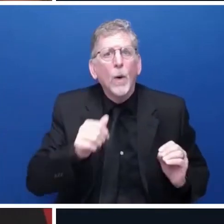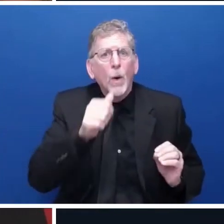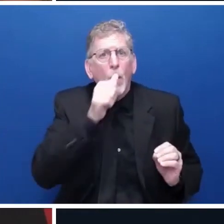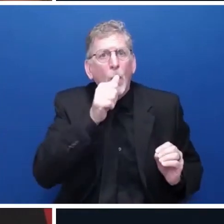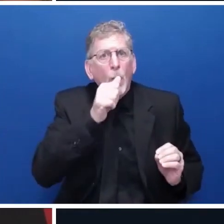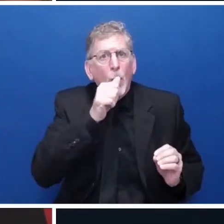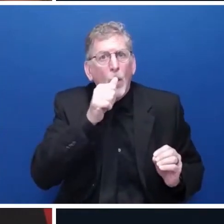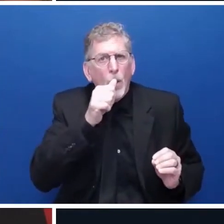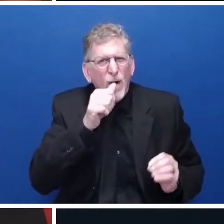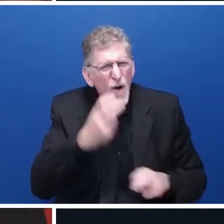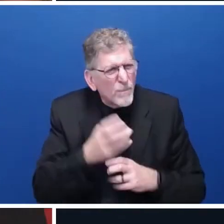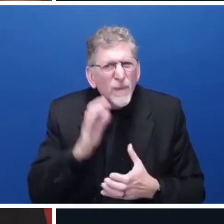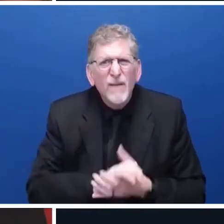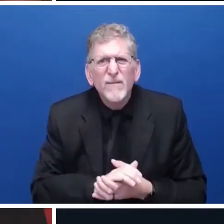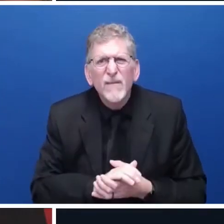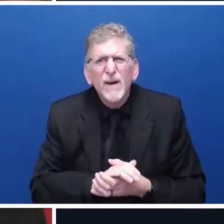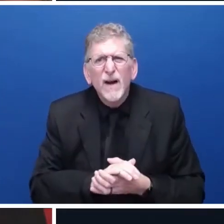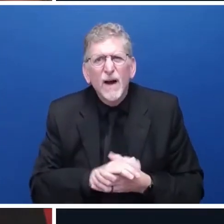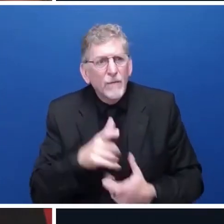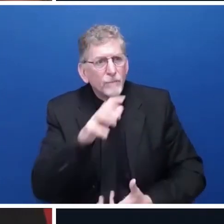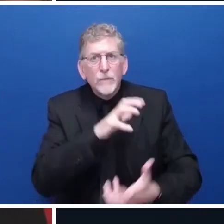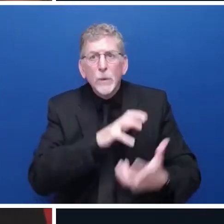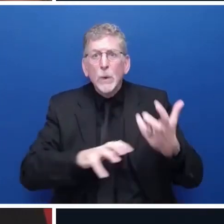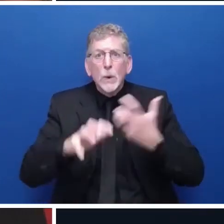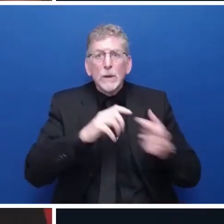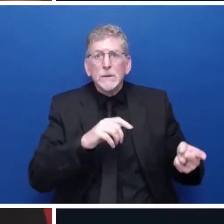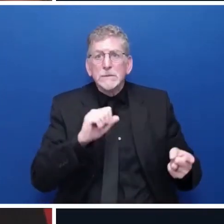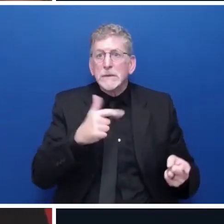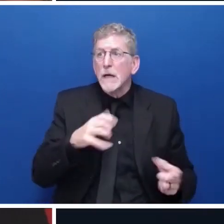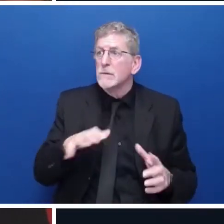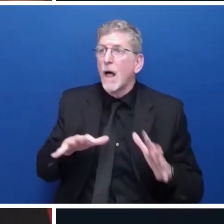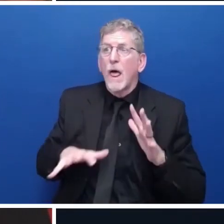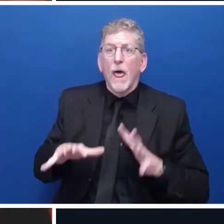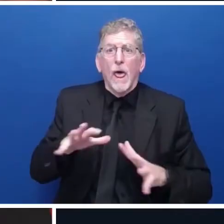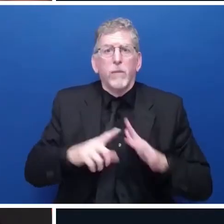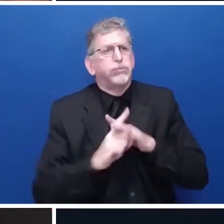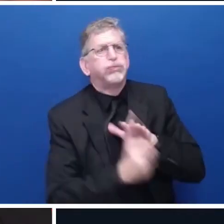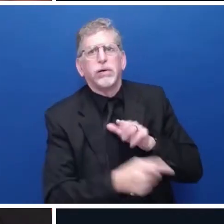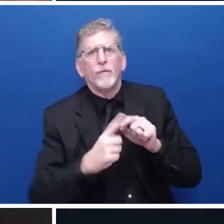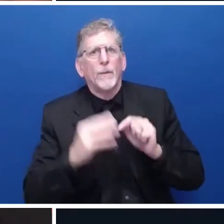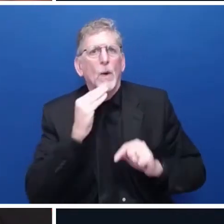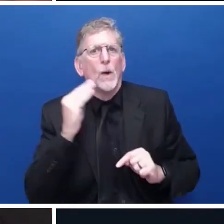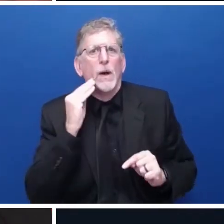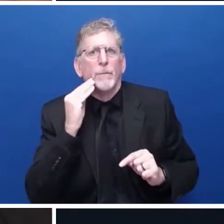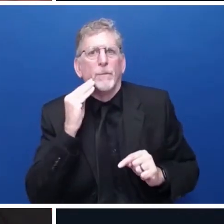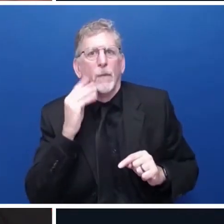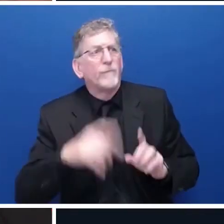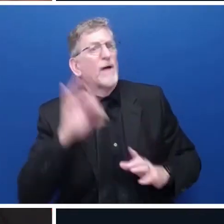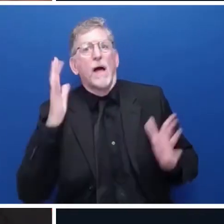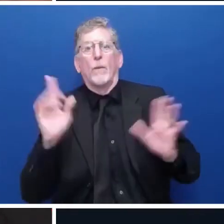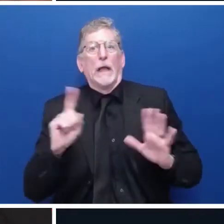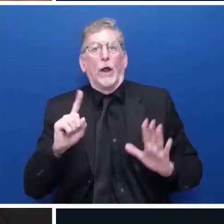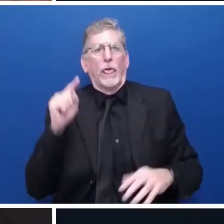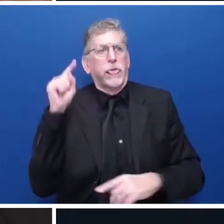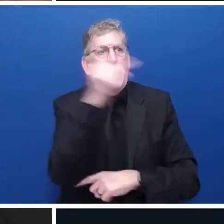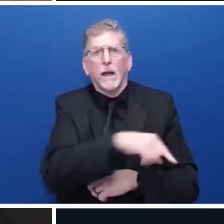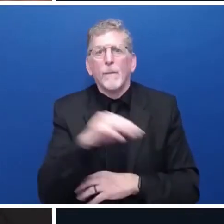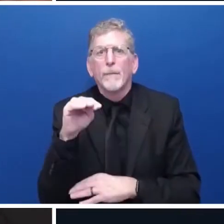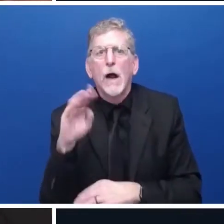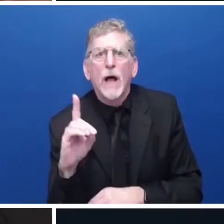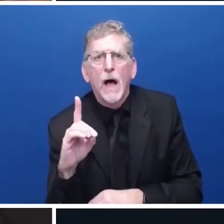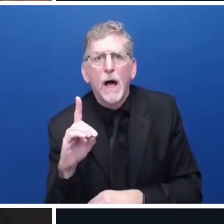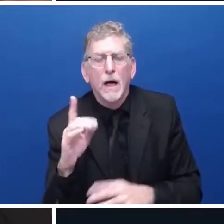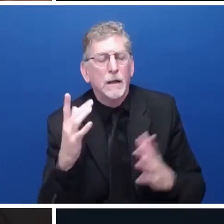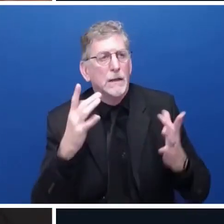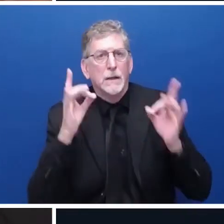after she was found in a horrific situation in Maryland A left-wing judge refused to